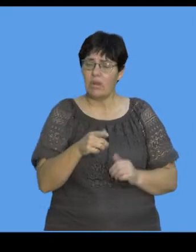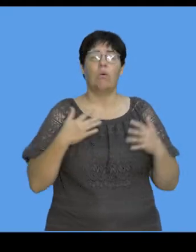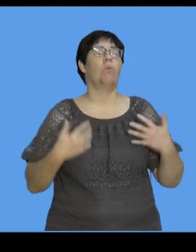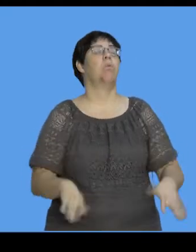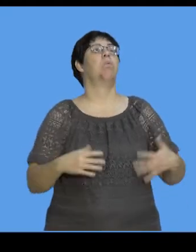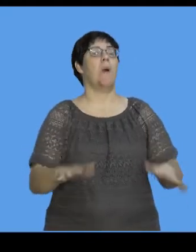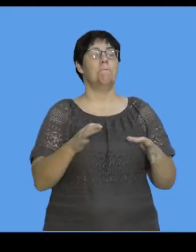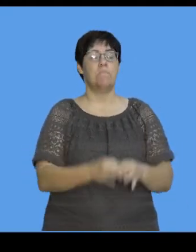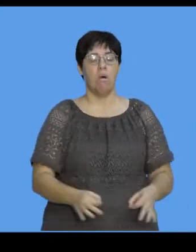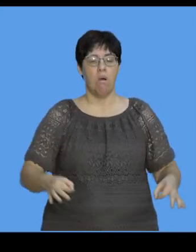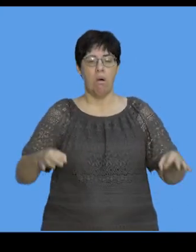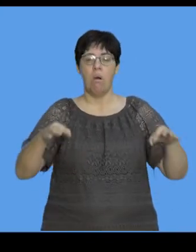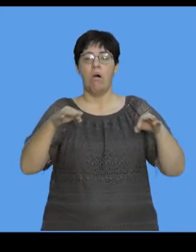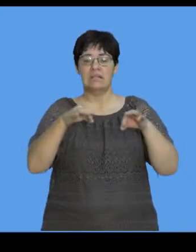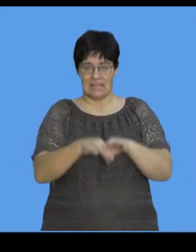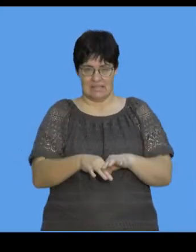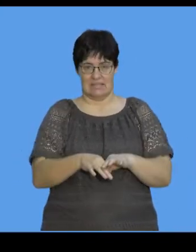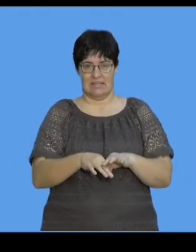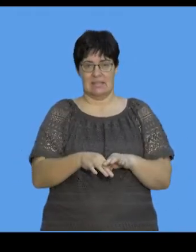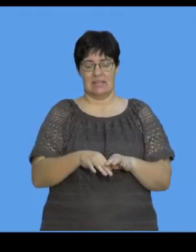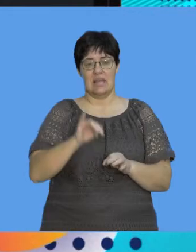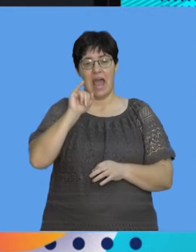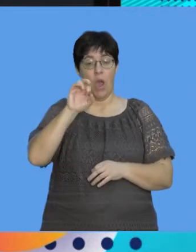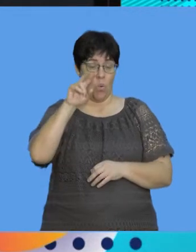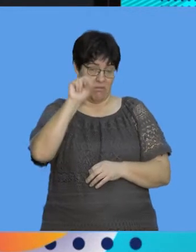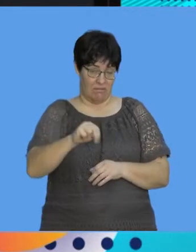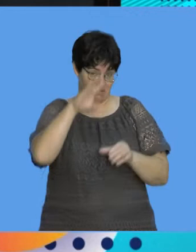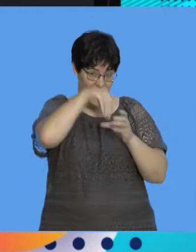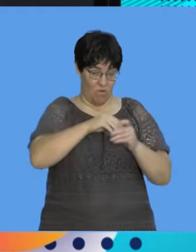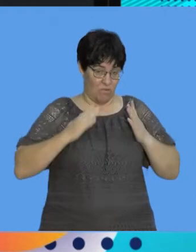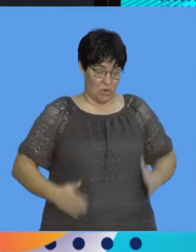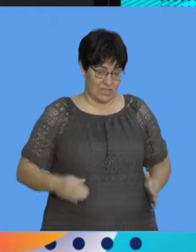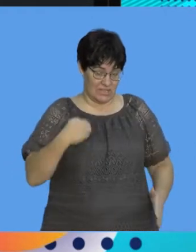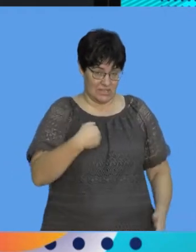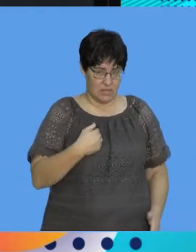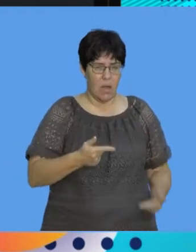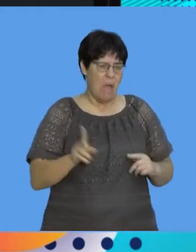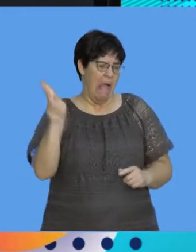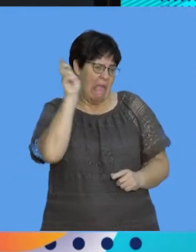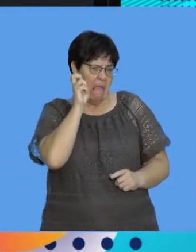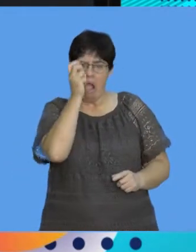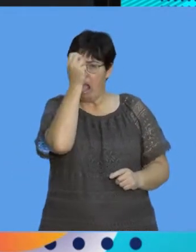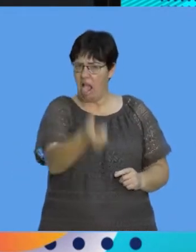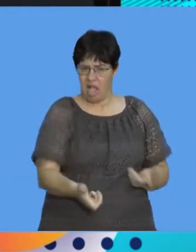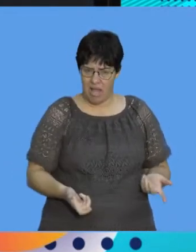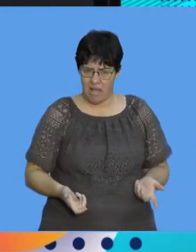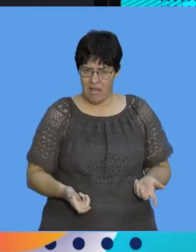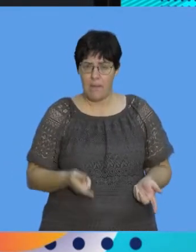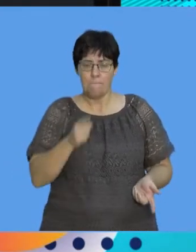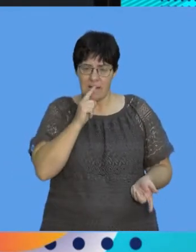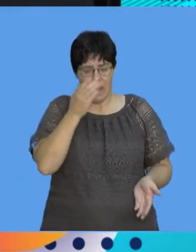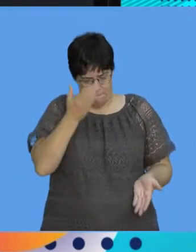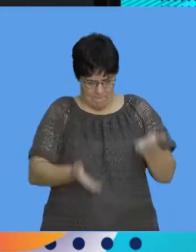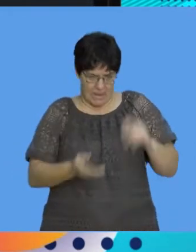most important iron in the body, right? Although we don't always hear about it, things need